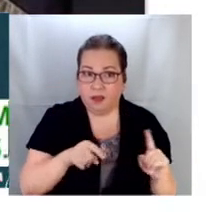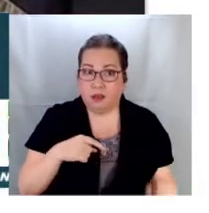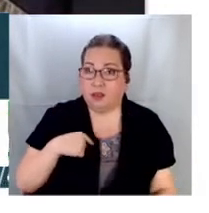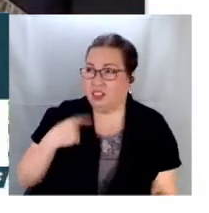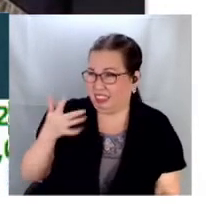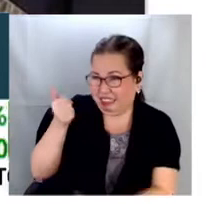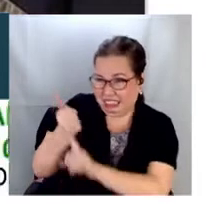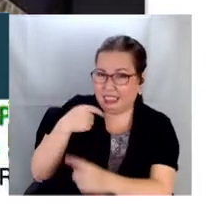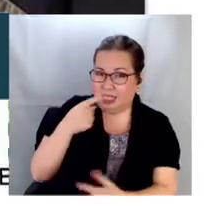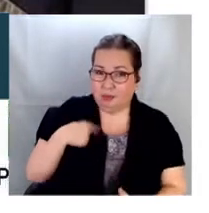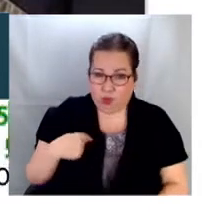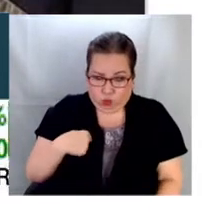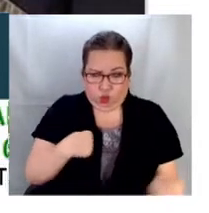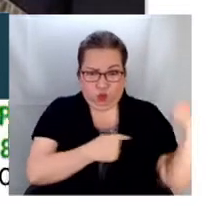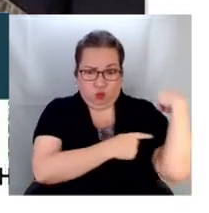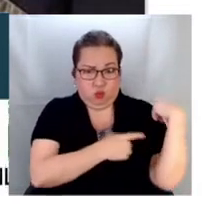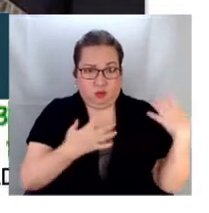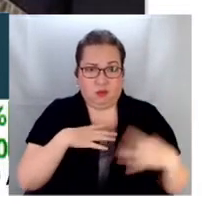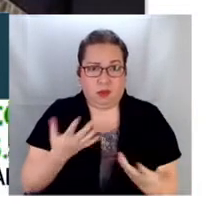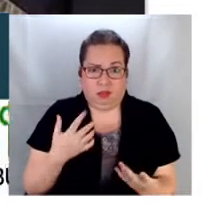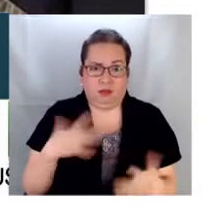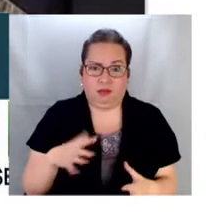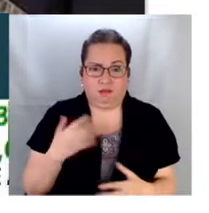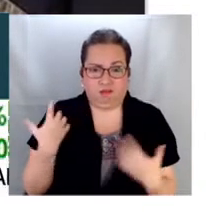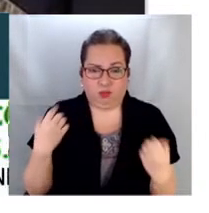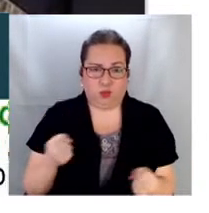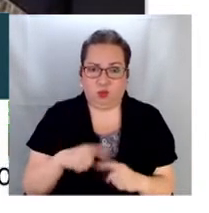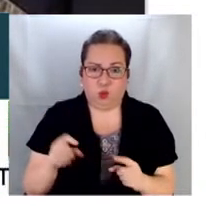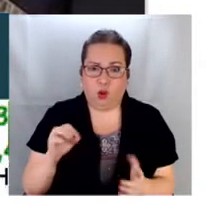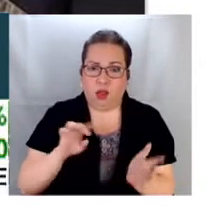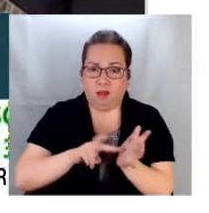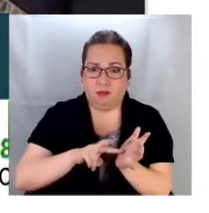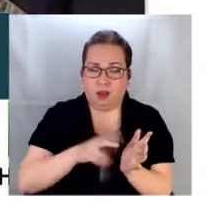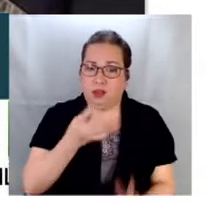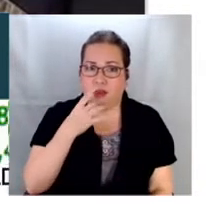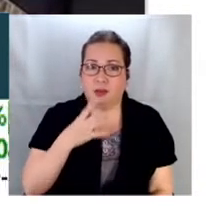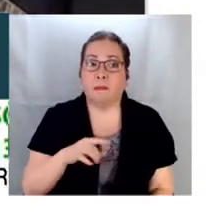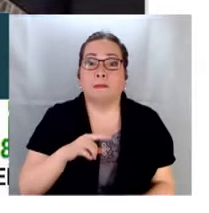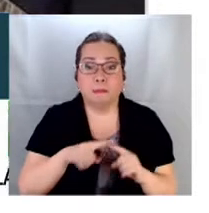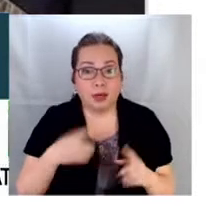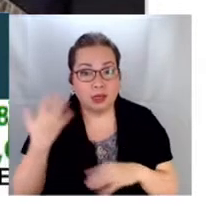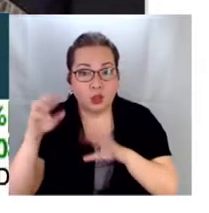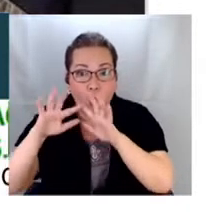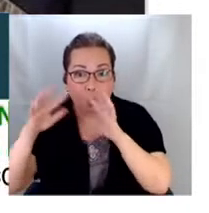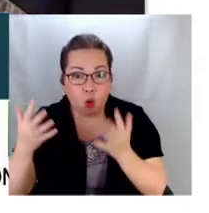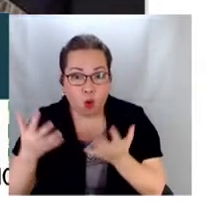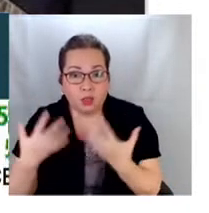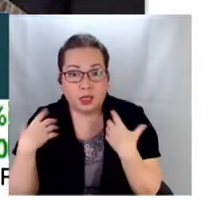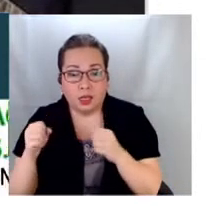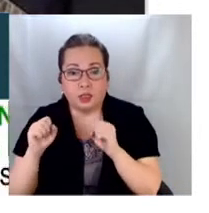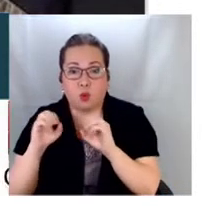niya at wala siyang maintenance except vitamins. Sabi ng World Health Organization, kailangan protektahan natin muna ang mga healthcare